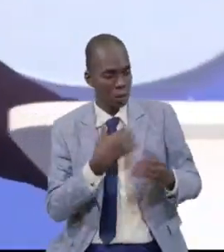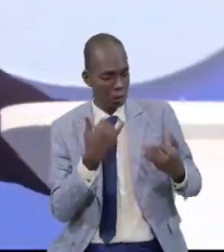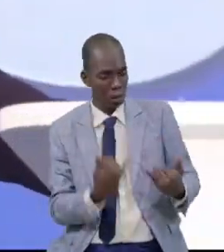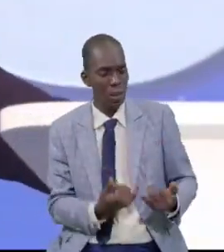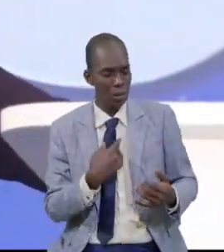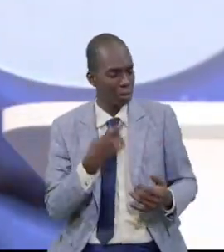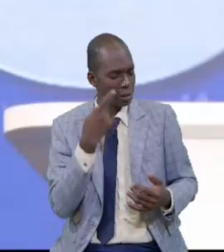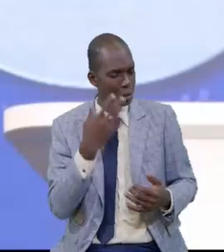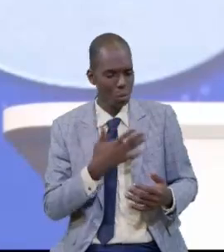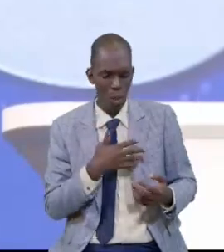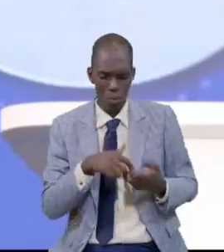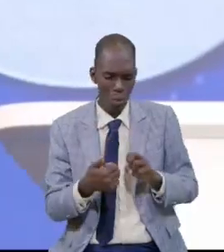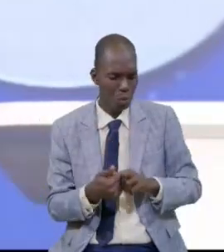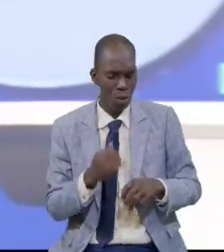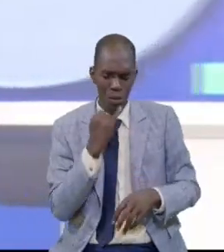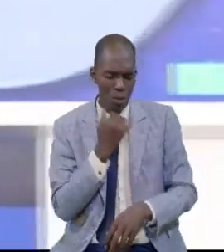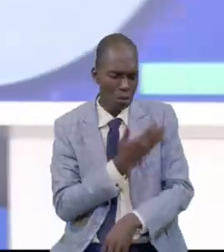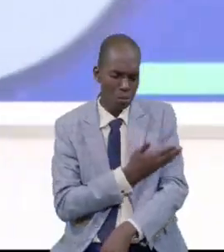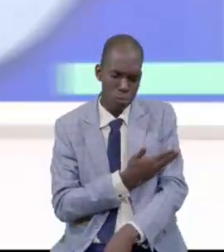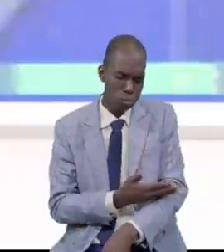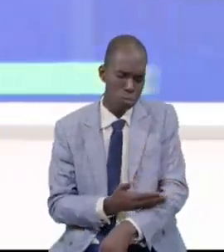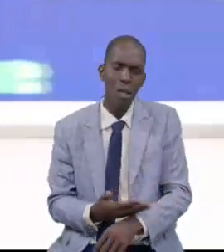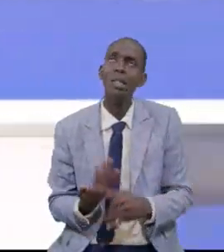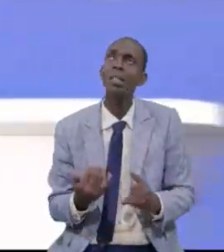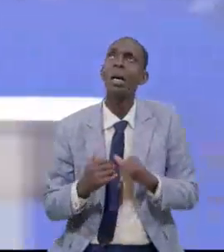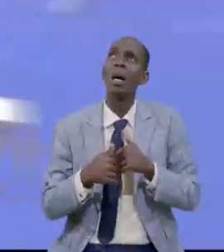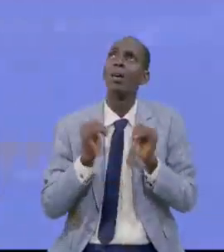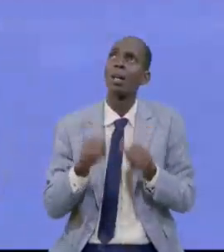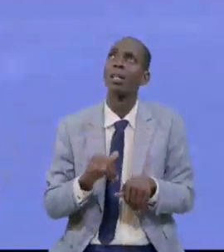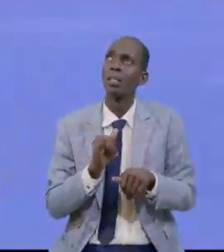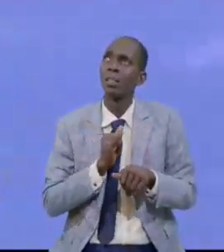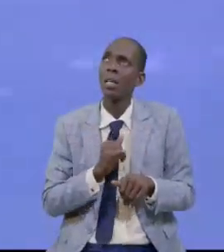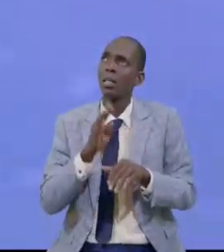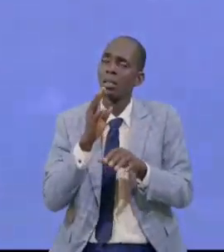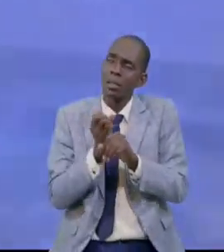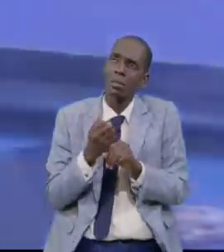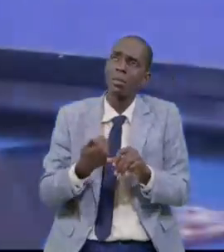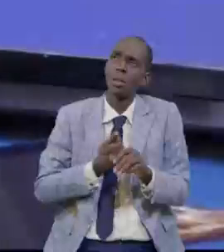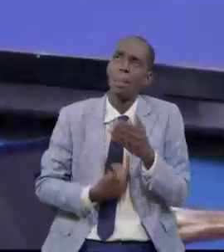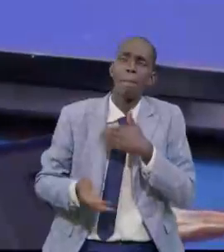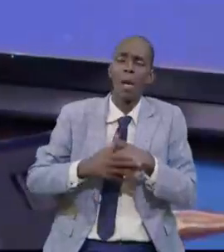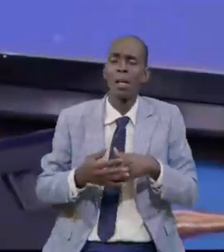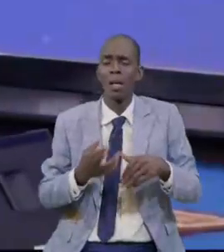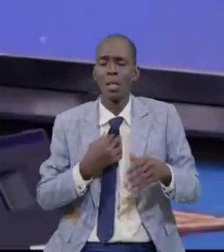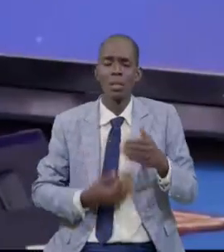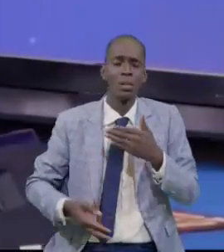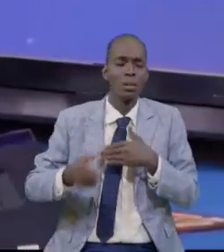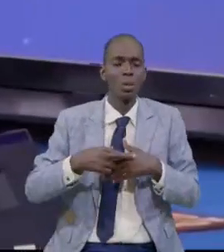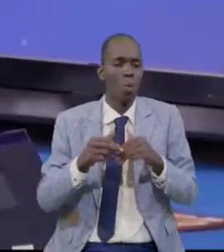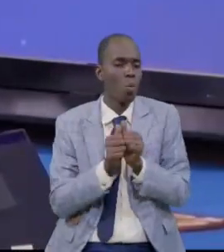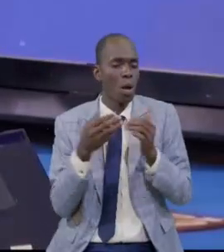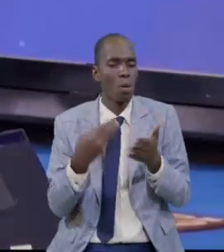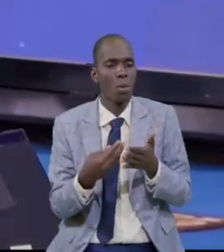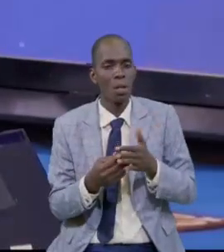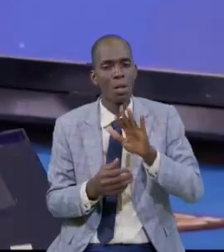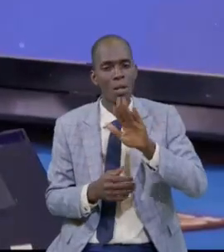I be redeemed and recovered and restored without money? There's something greater than money. It's the